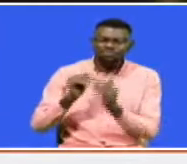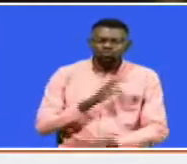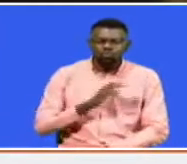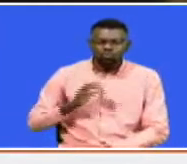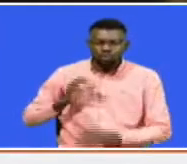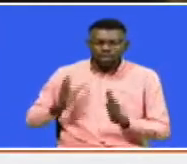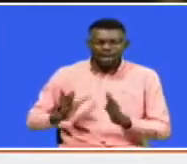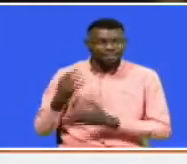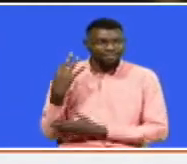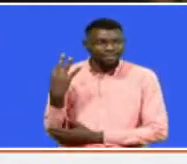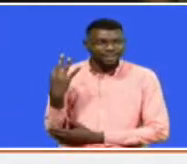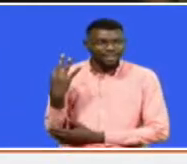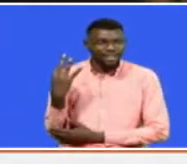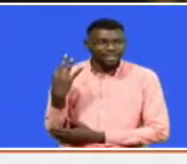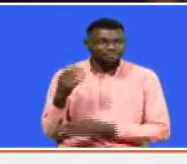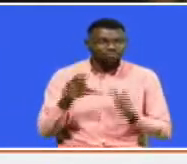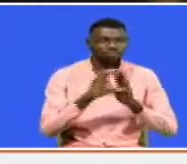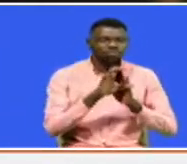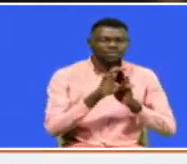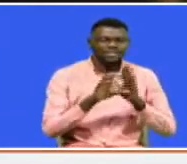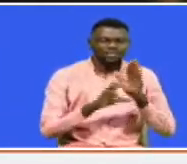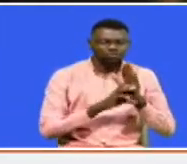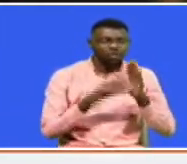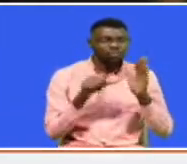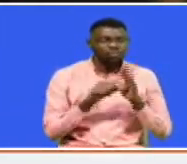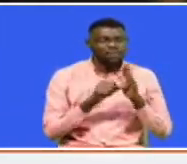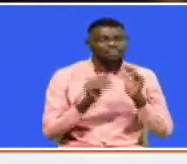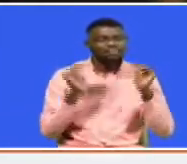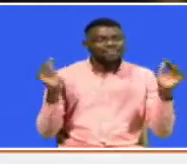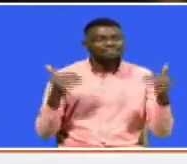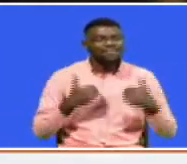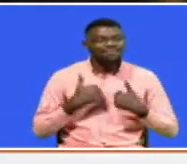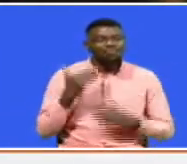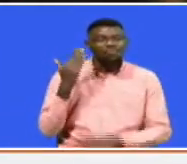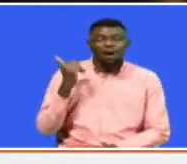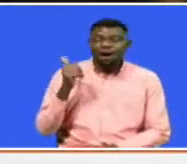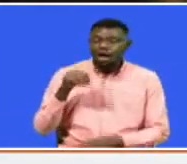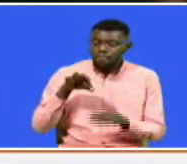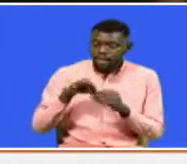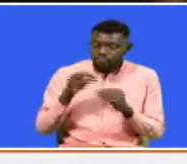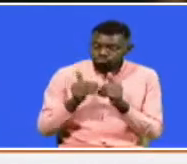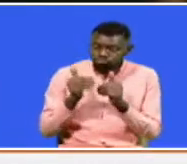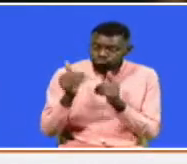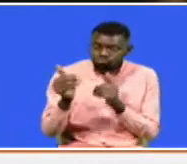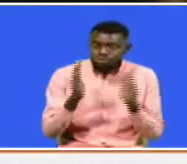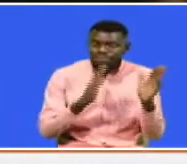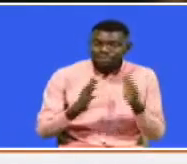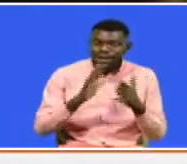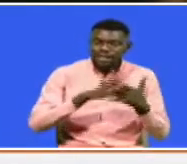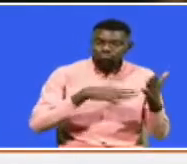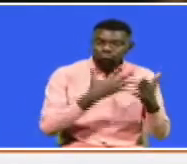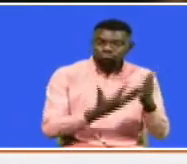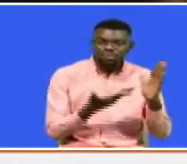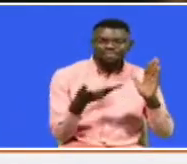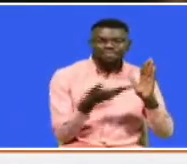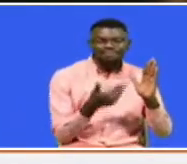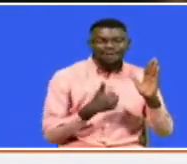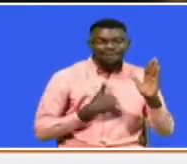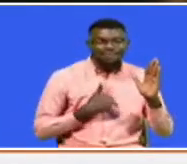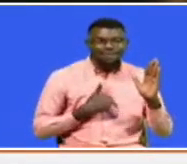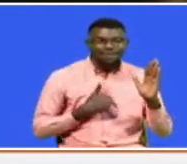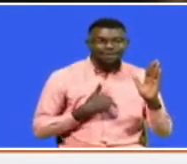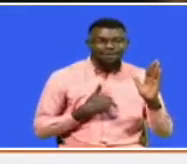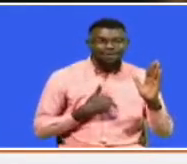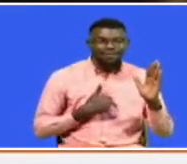commissioners. We're already in a constitutional crisis looking at it, because we have by-elections which are already scheduled by virtue of